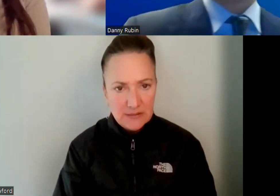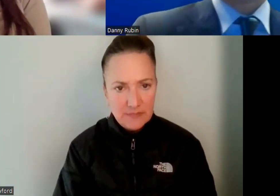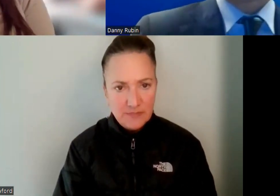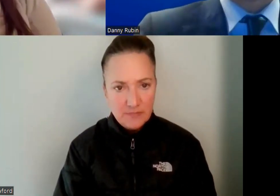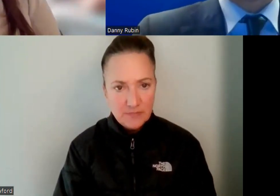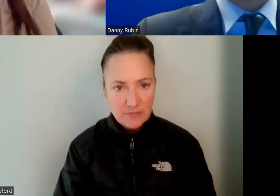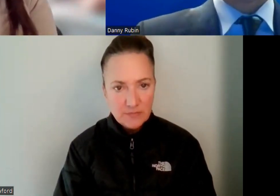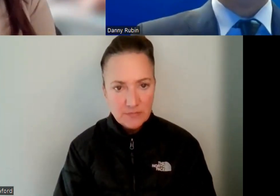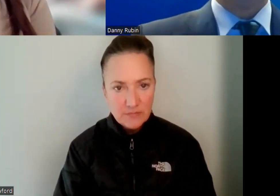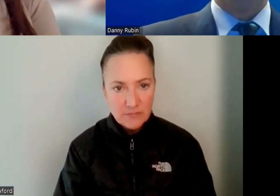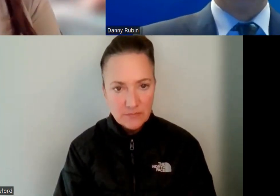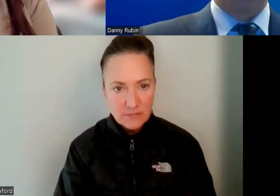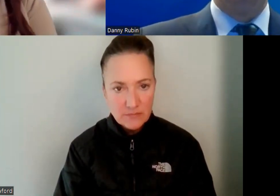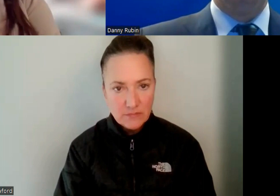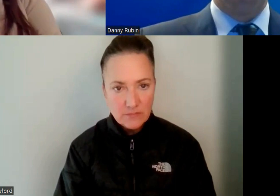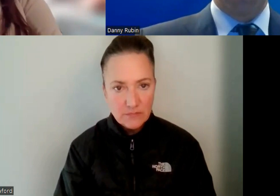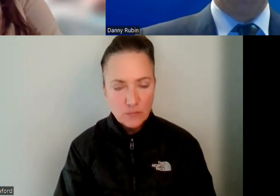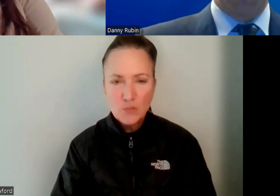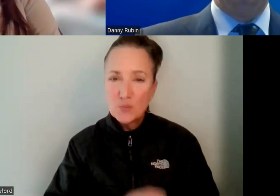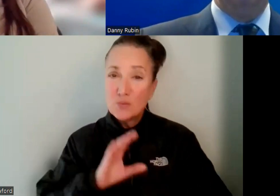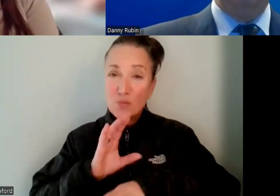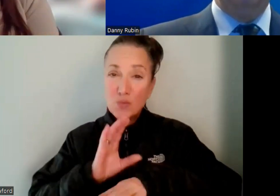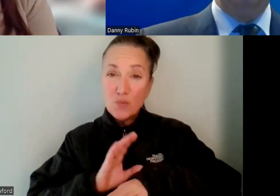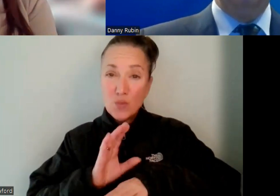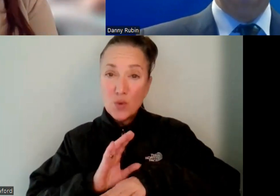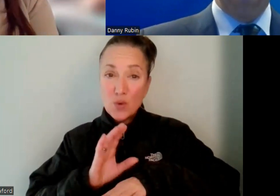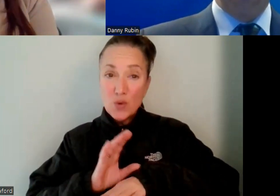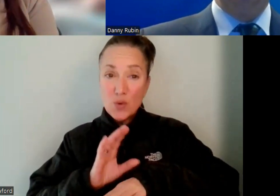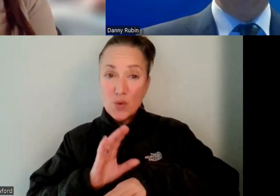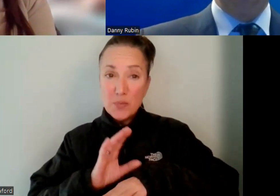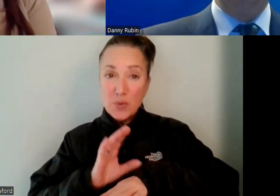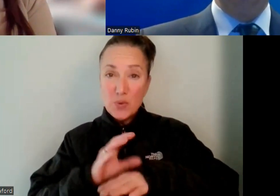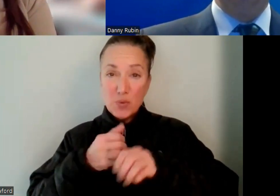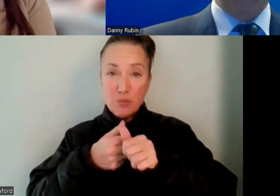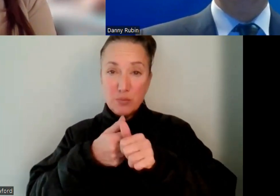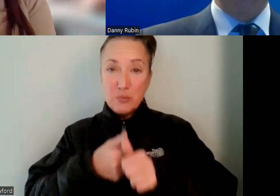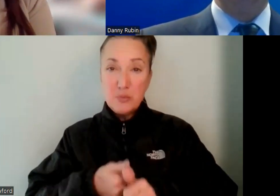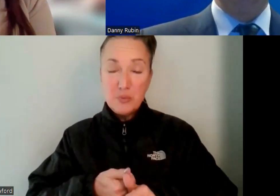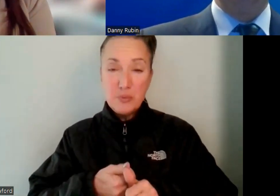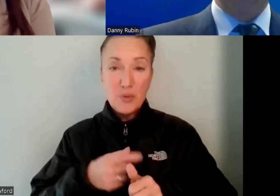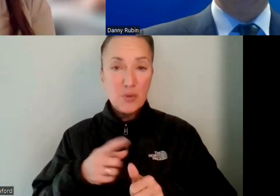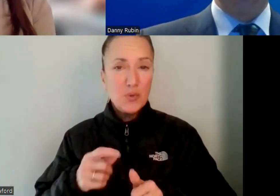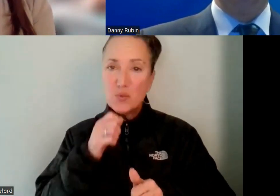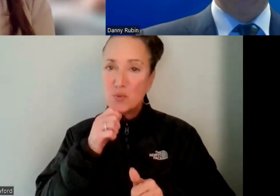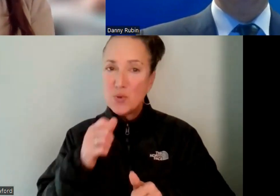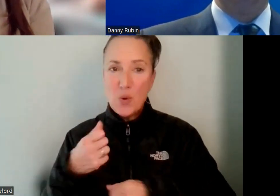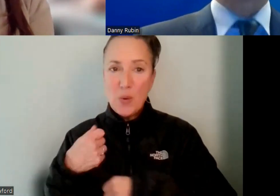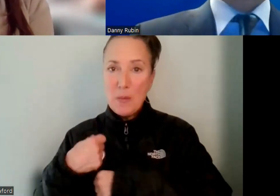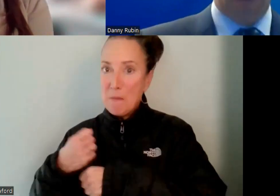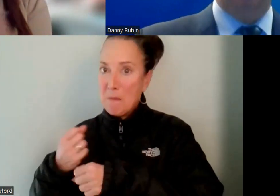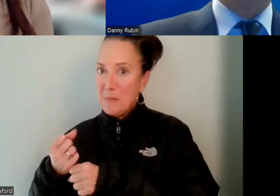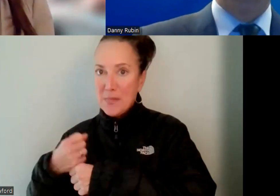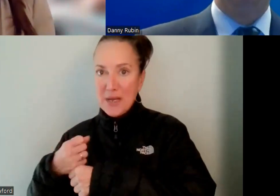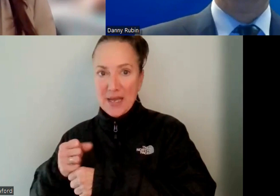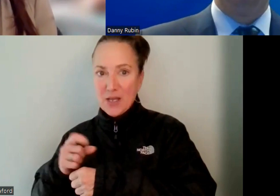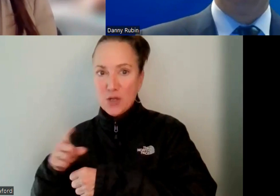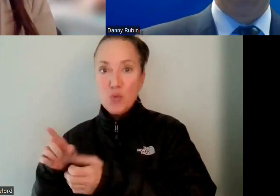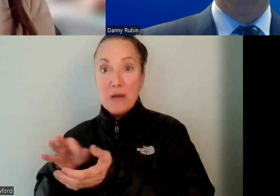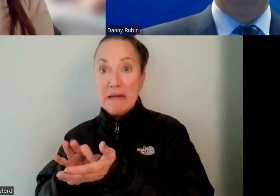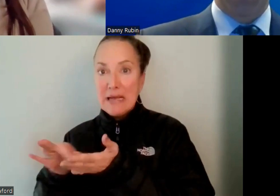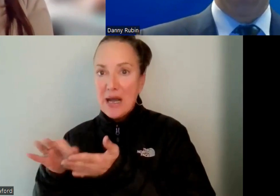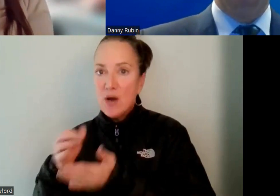lot of things there are computerized, and you shouldn't be making mistakes other than counting the pills Okay.